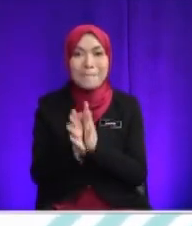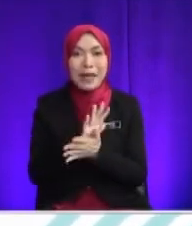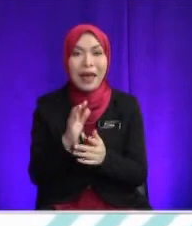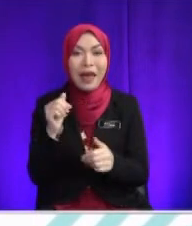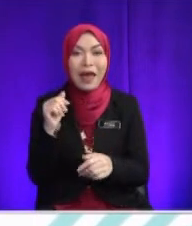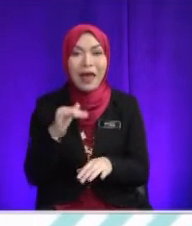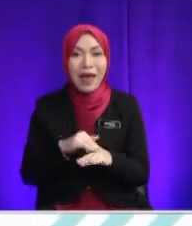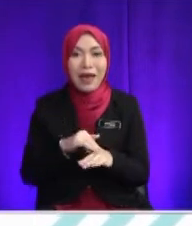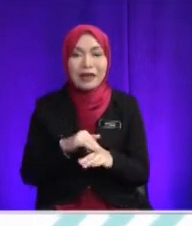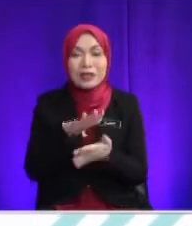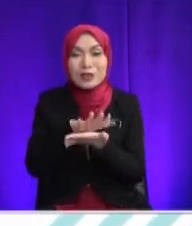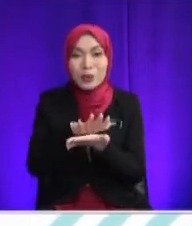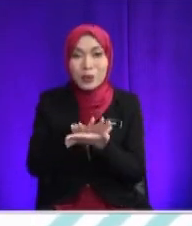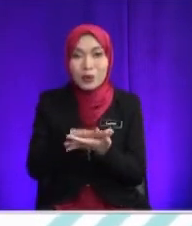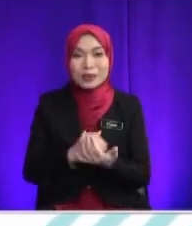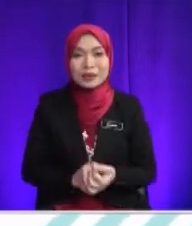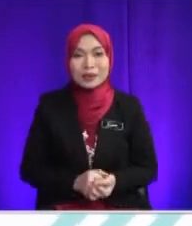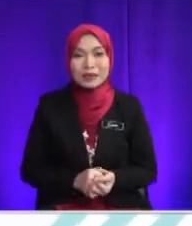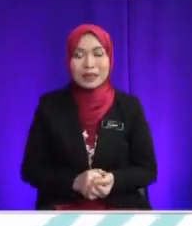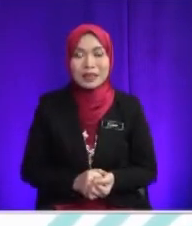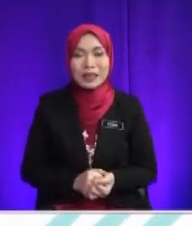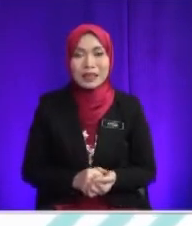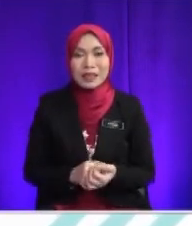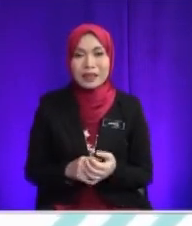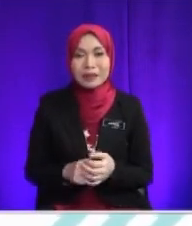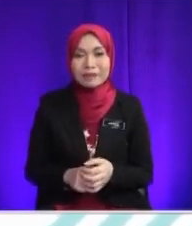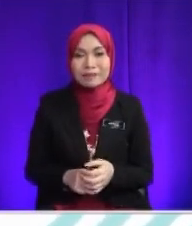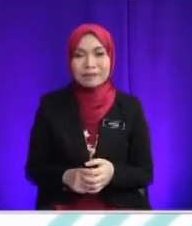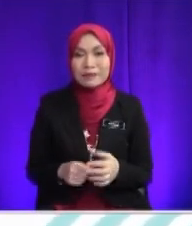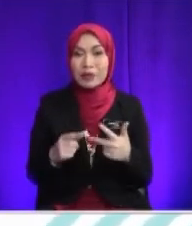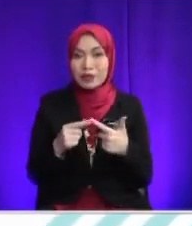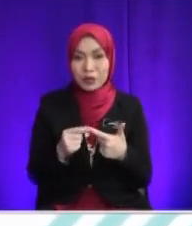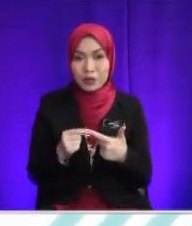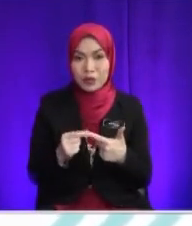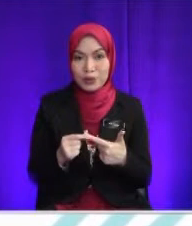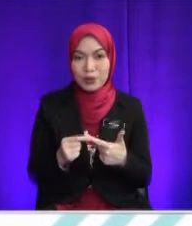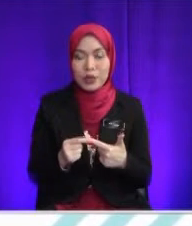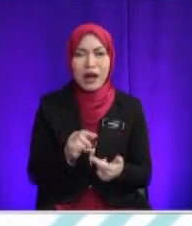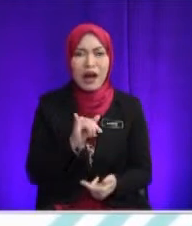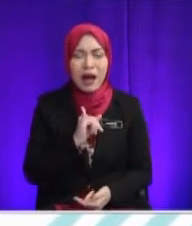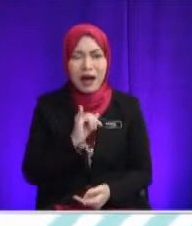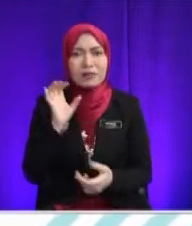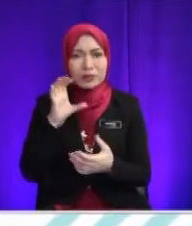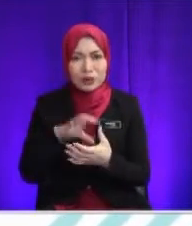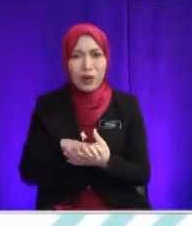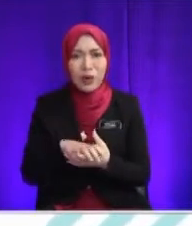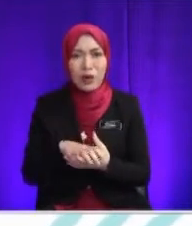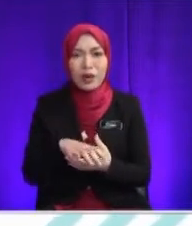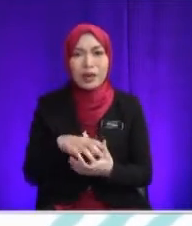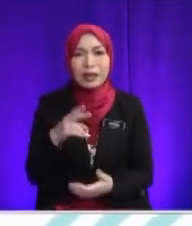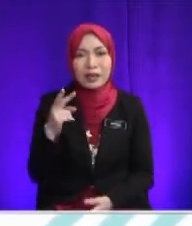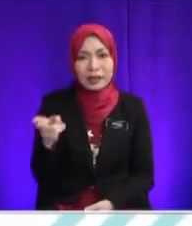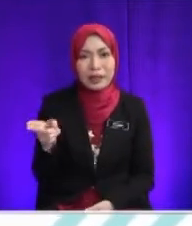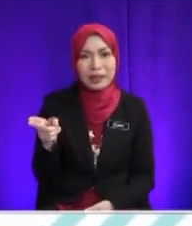listen to the audio first. 2. I'm sure he's been arrested.